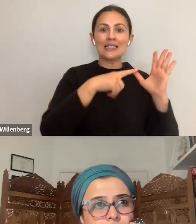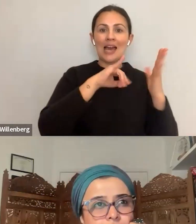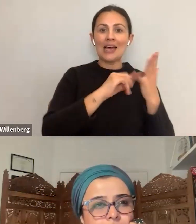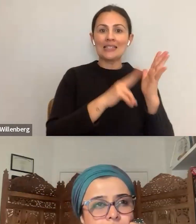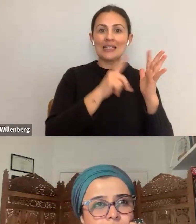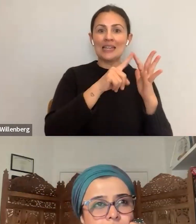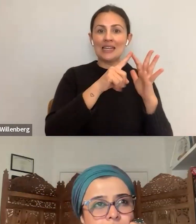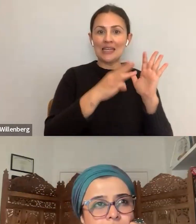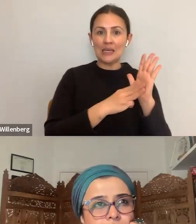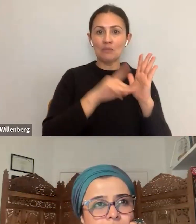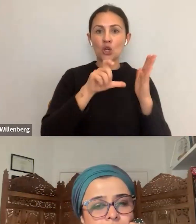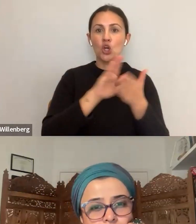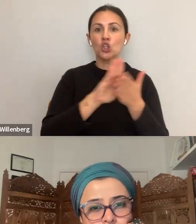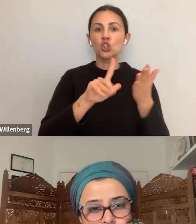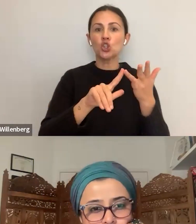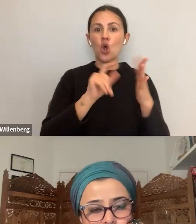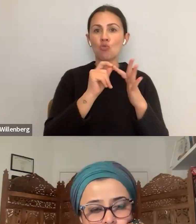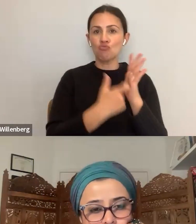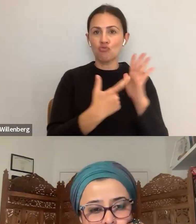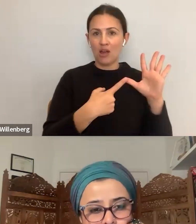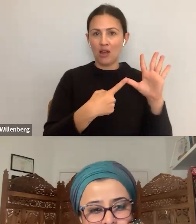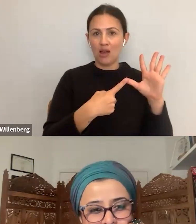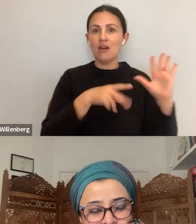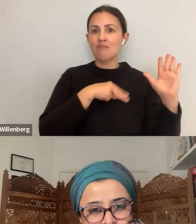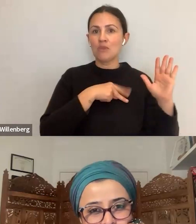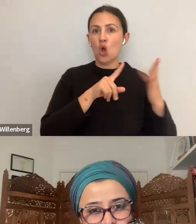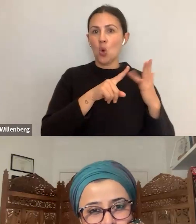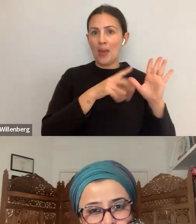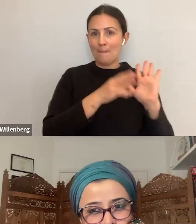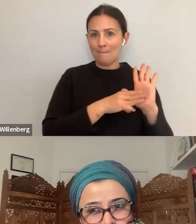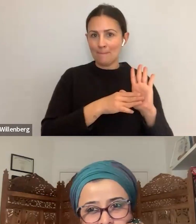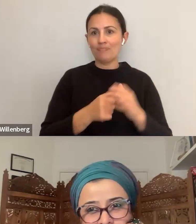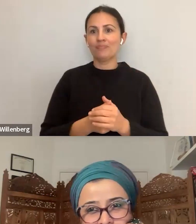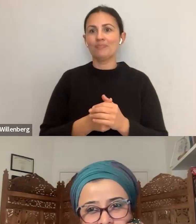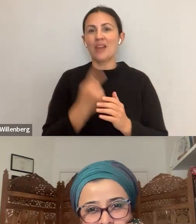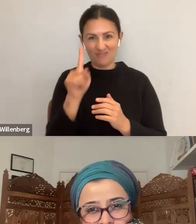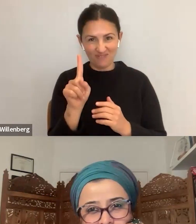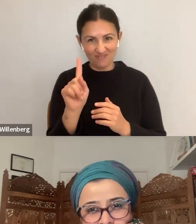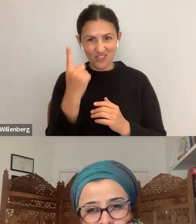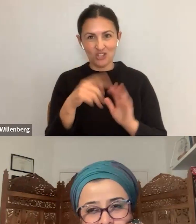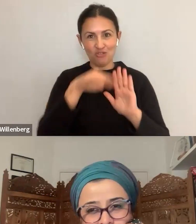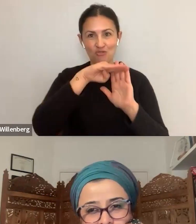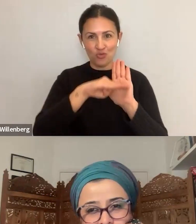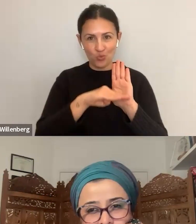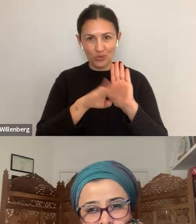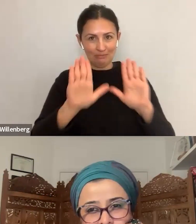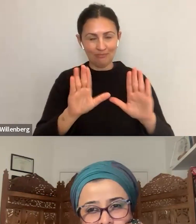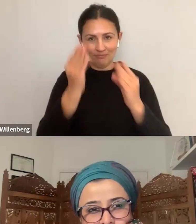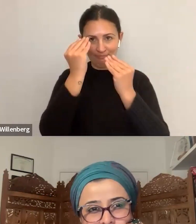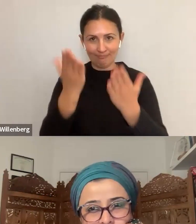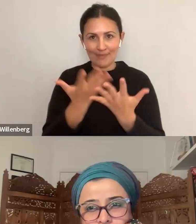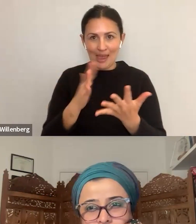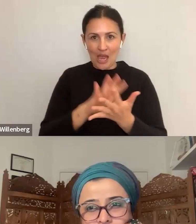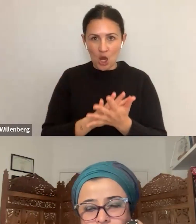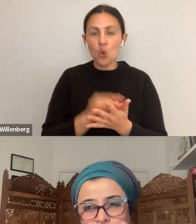some housekeeping to get through. Bear with me. I'm going to be as fast as I can. You can contribute to this conversation